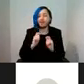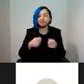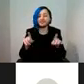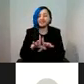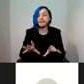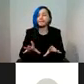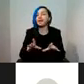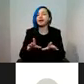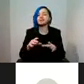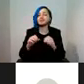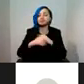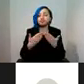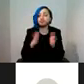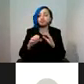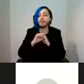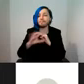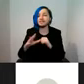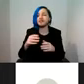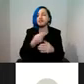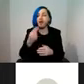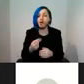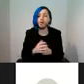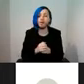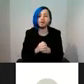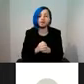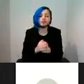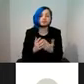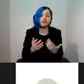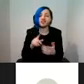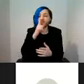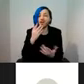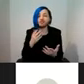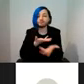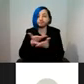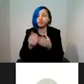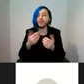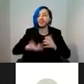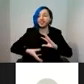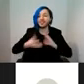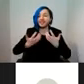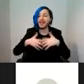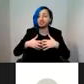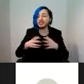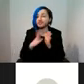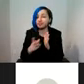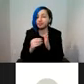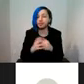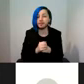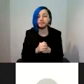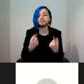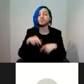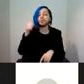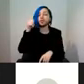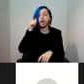code and have access to them. And all the engineers, for instance, and we know there are some existing precedents and